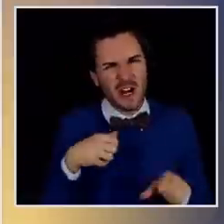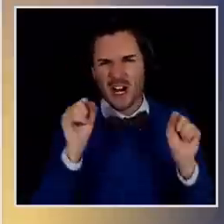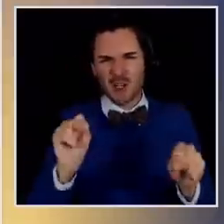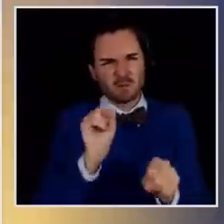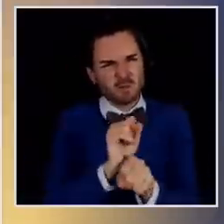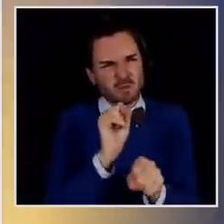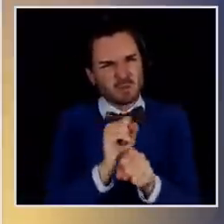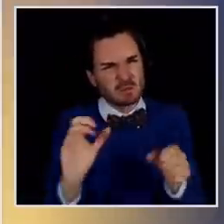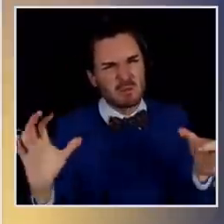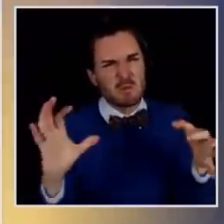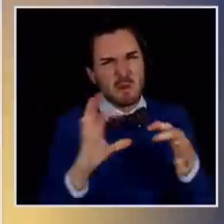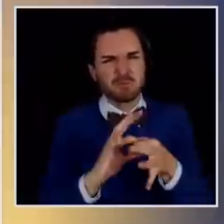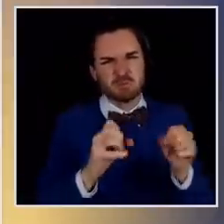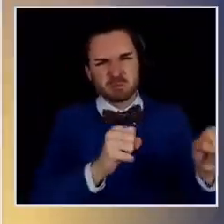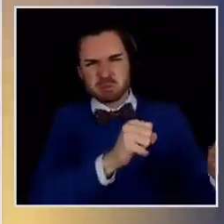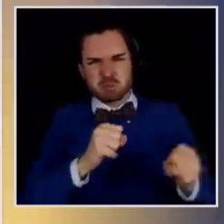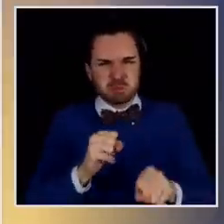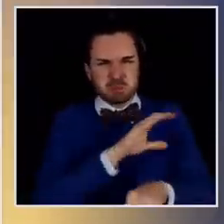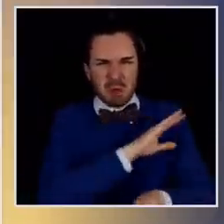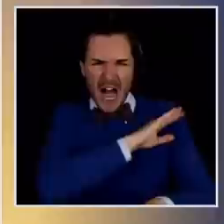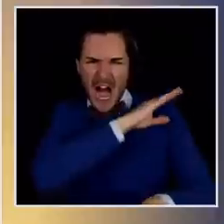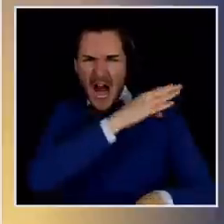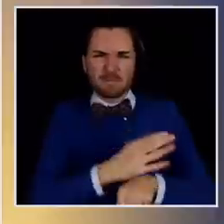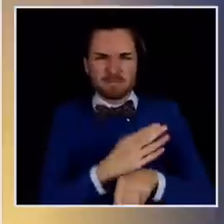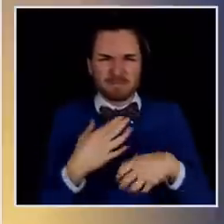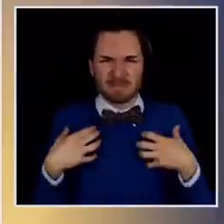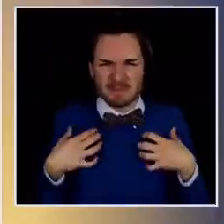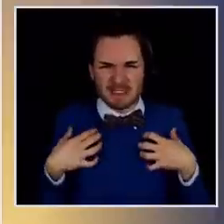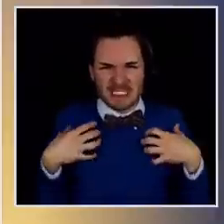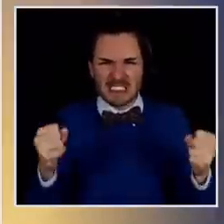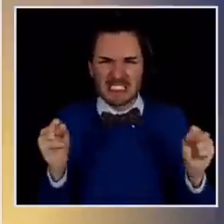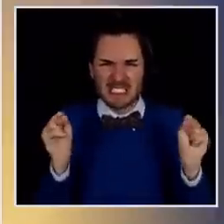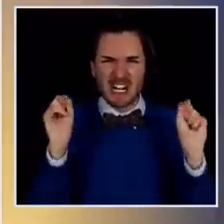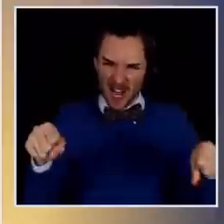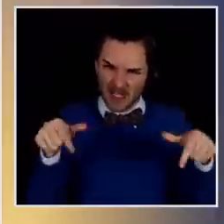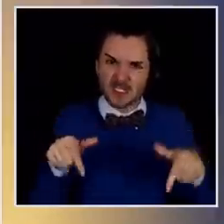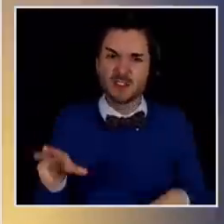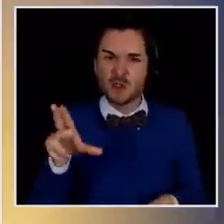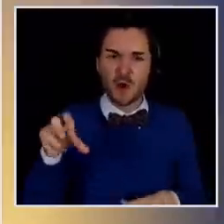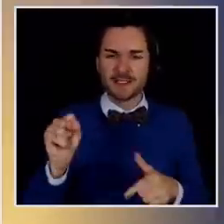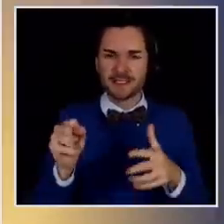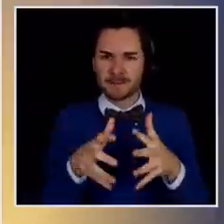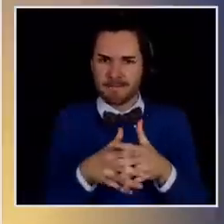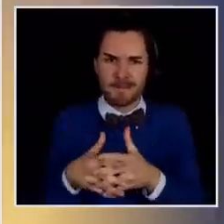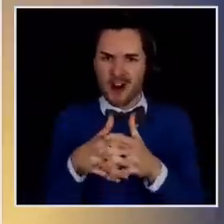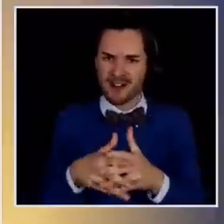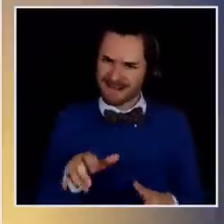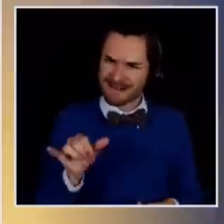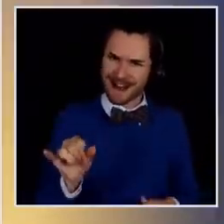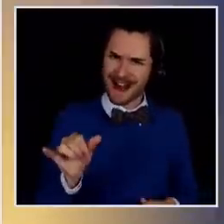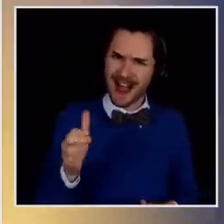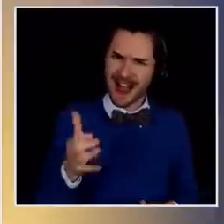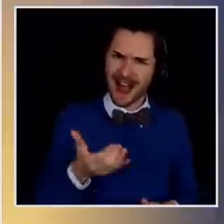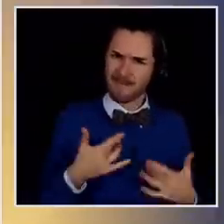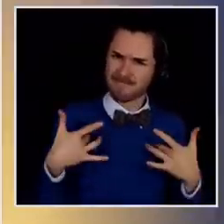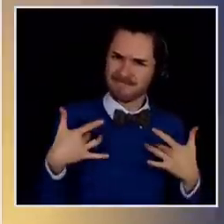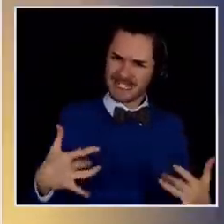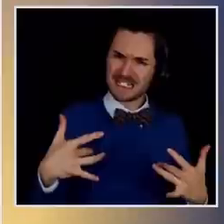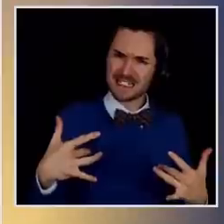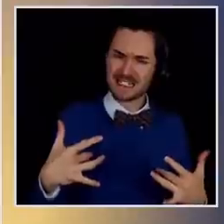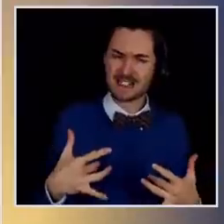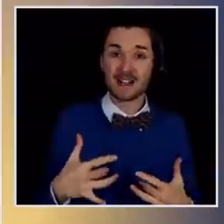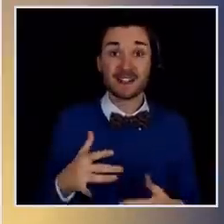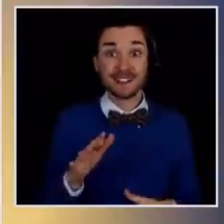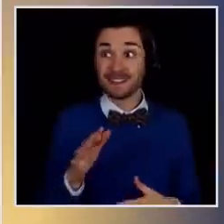nation strengthened, a nation healed. The United States of America, ladies and gentlemen, there's never,